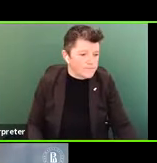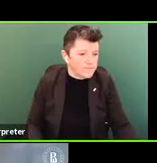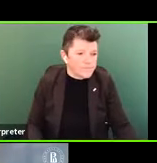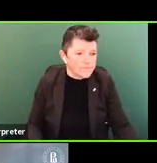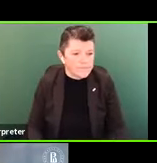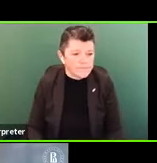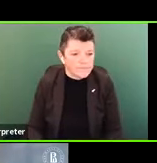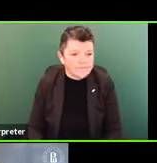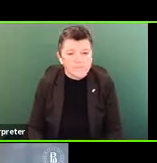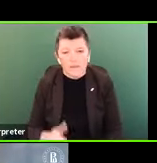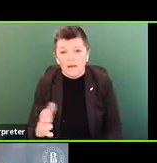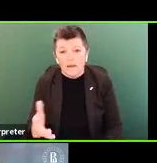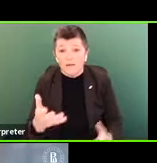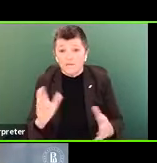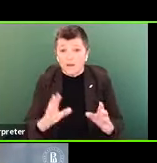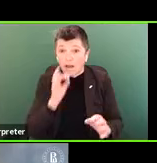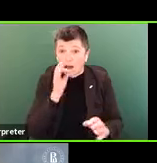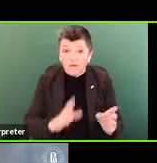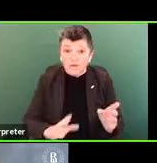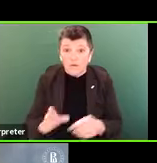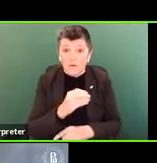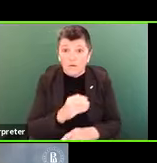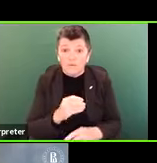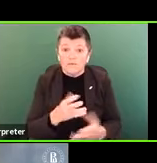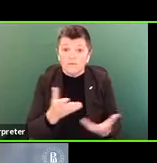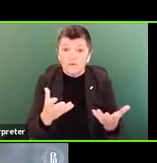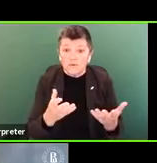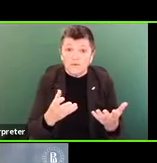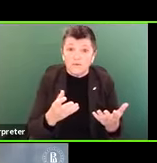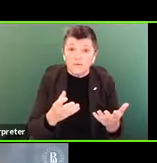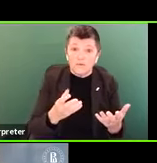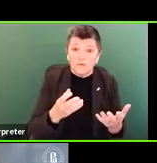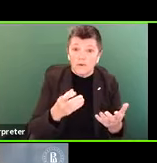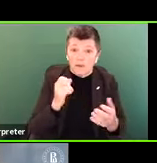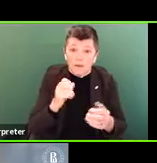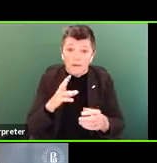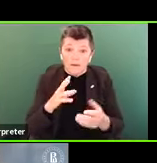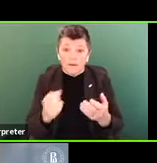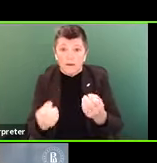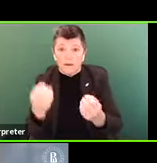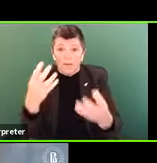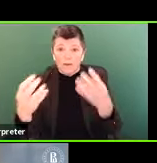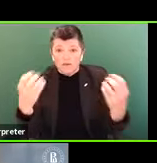questions to ask. If I can ask all the contributors perhaps to come on screen so we can see you